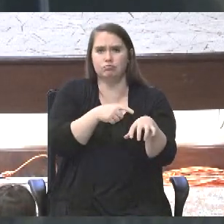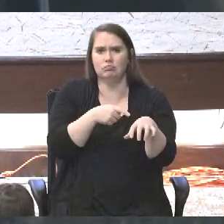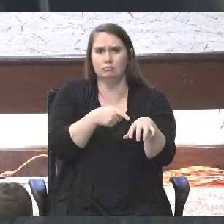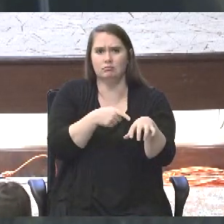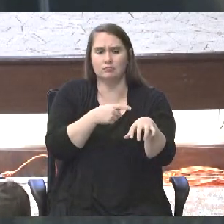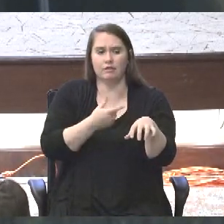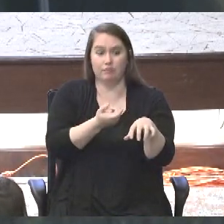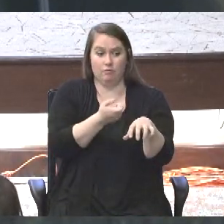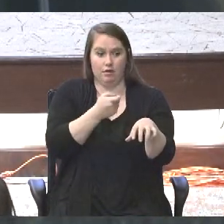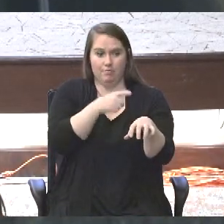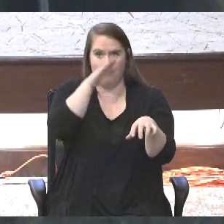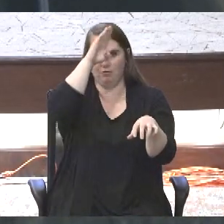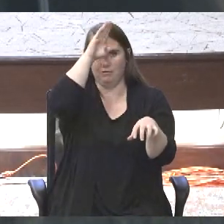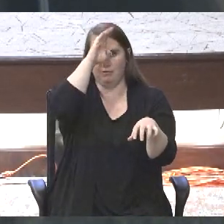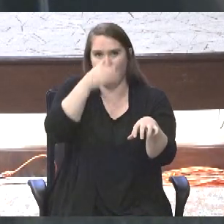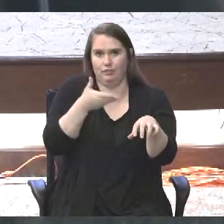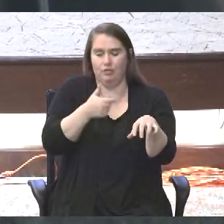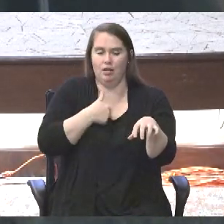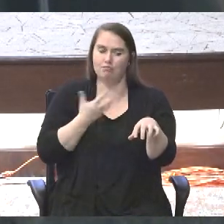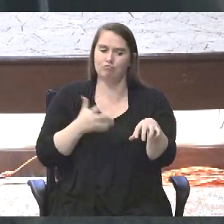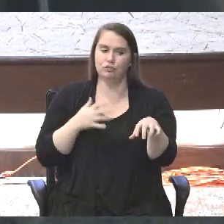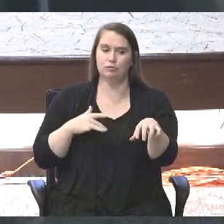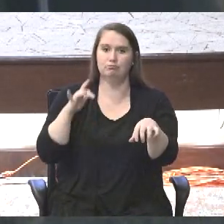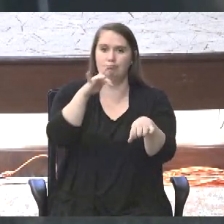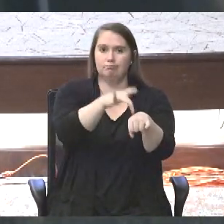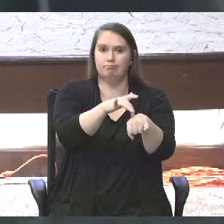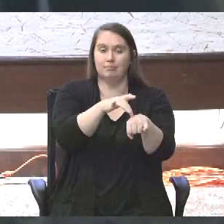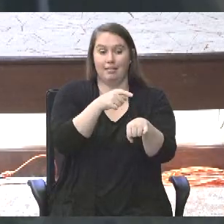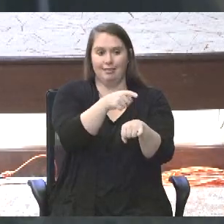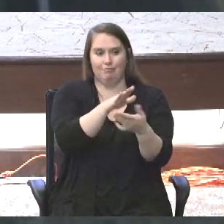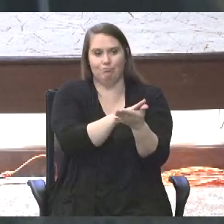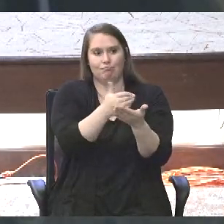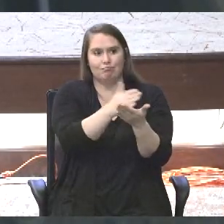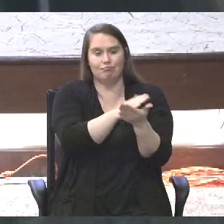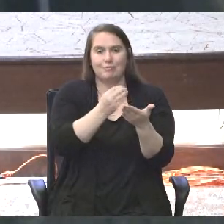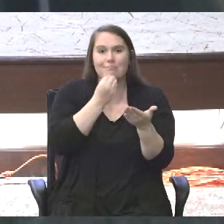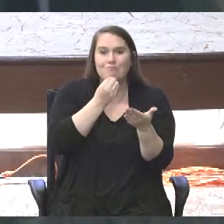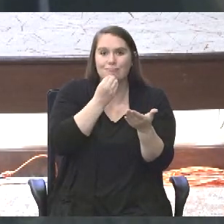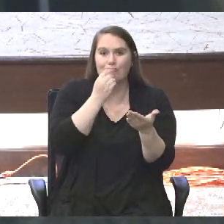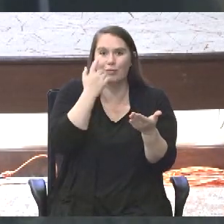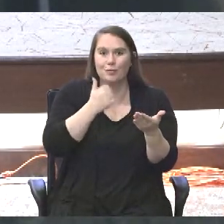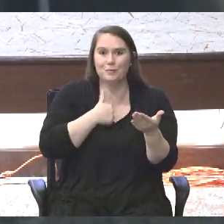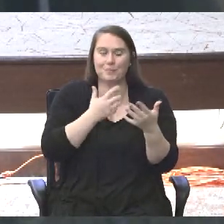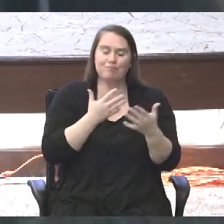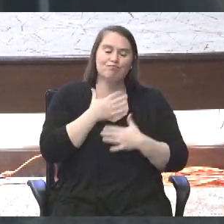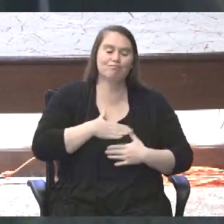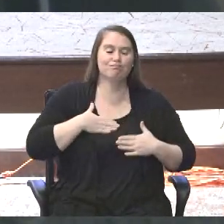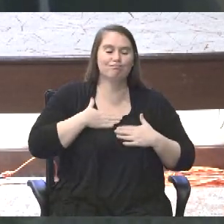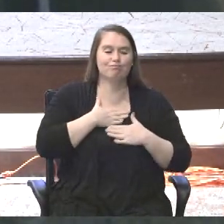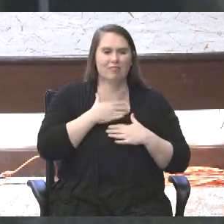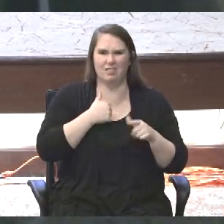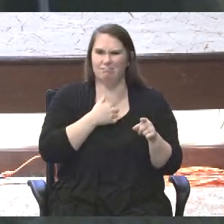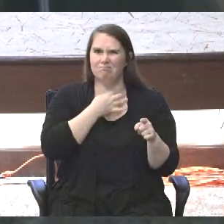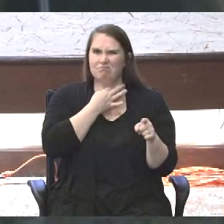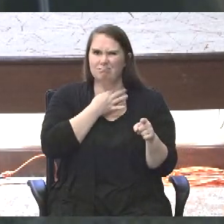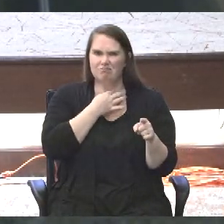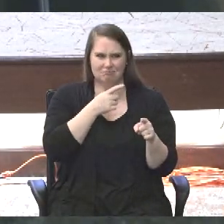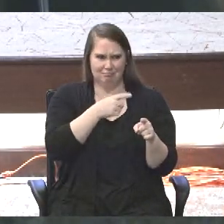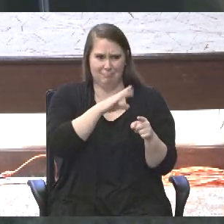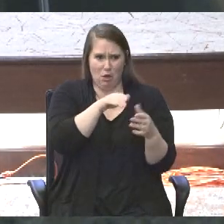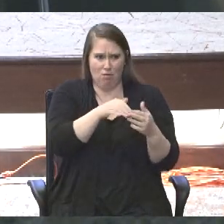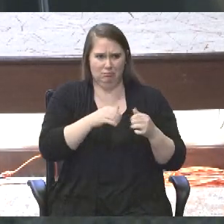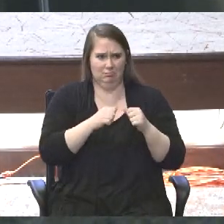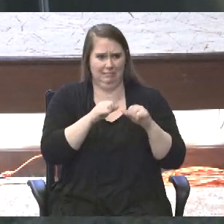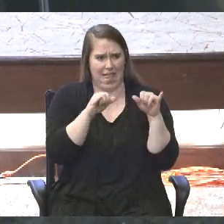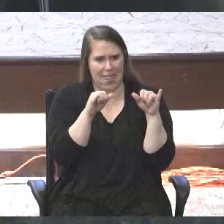the firefighters, and I've gone in there, and they have cooked for me, and I have wondered how in the world do they fit in